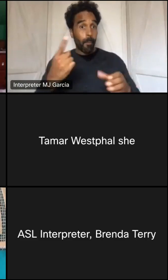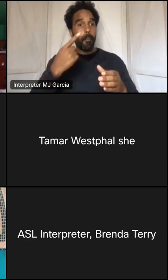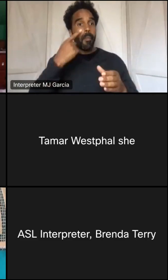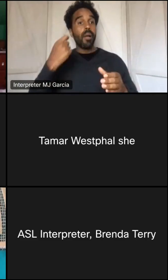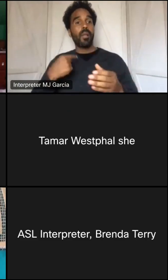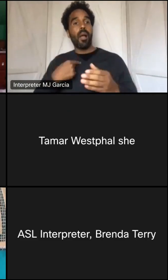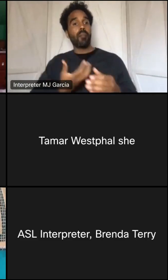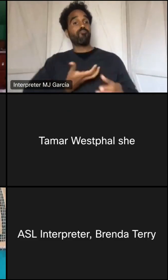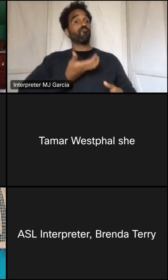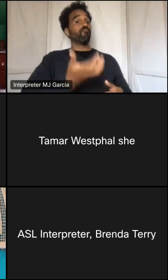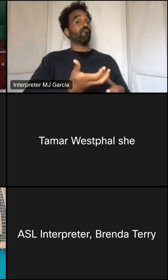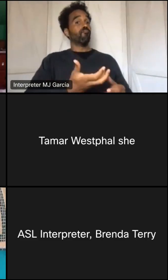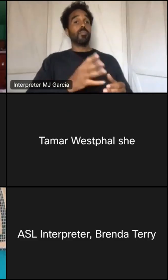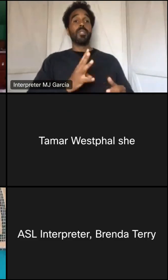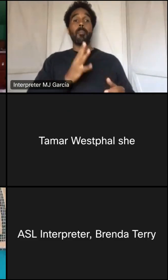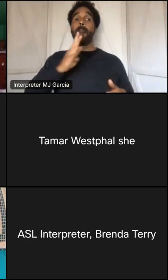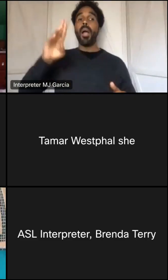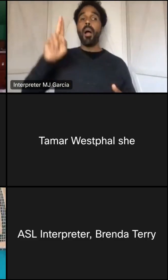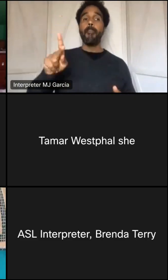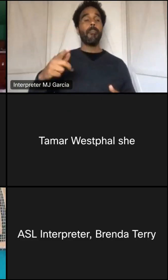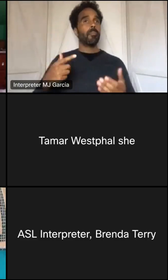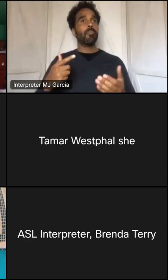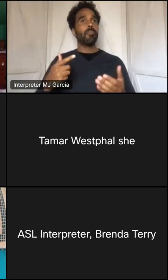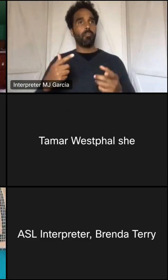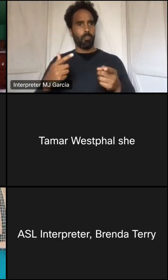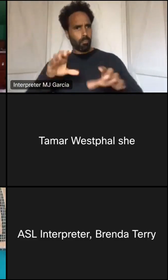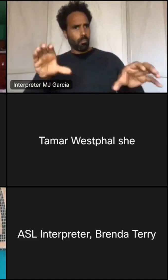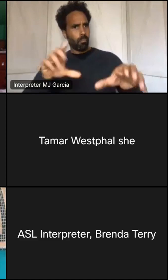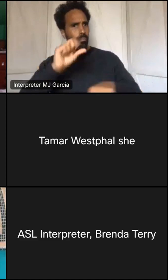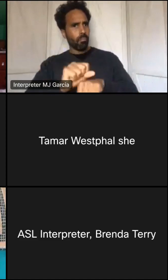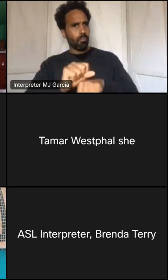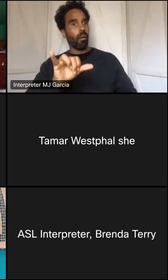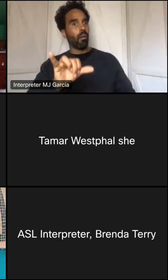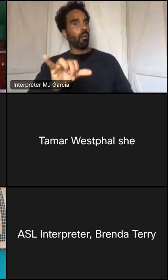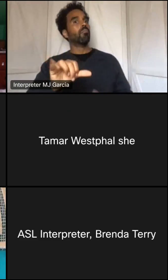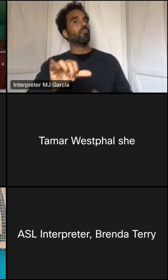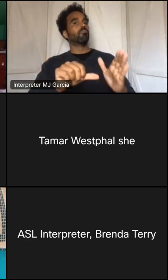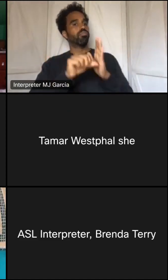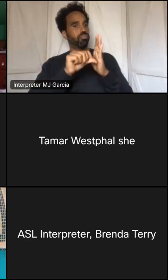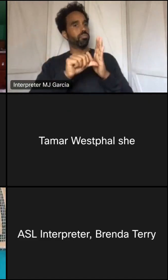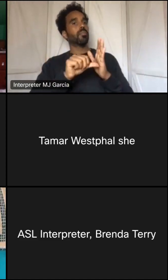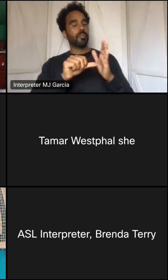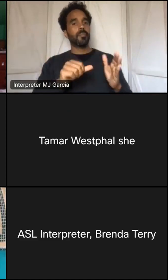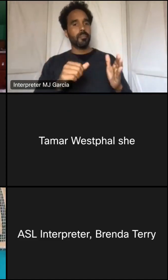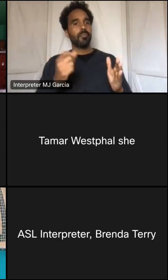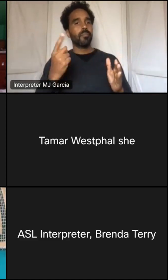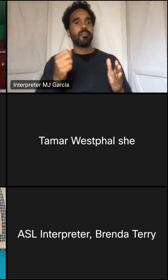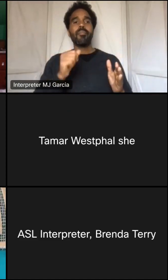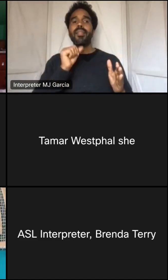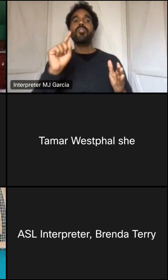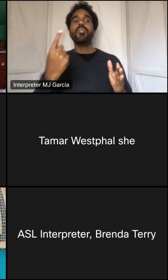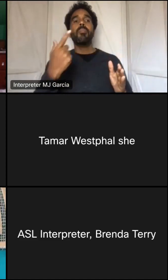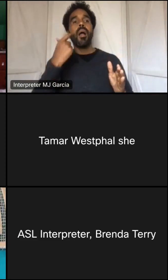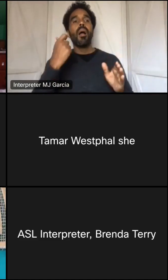community because we said that that should happen, not because someone with a bunch of letters behind their name and a